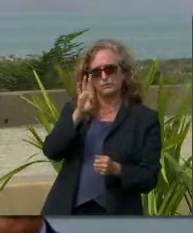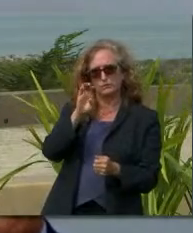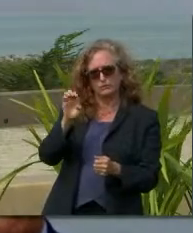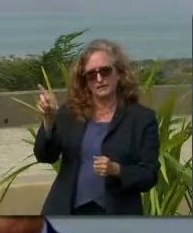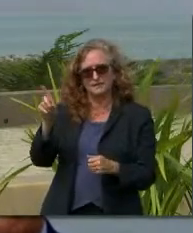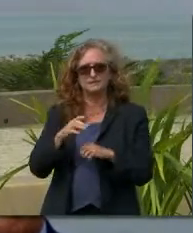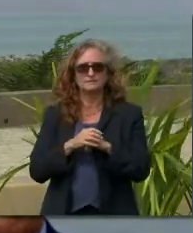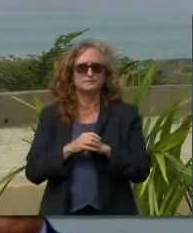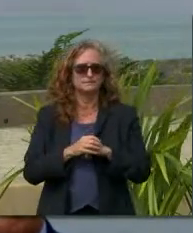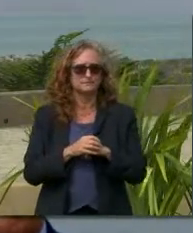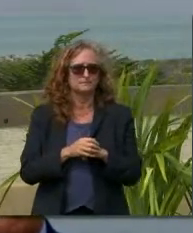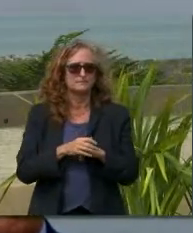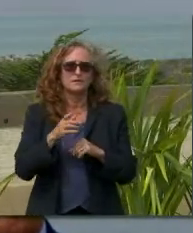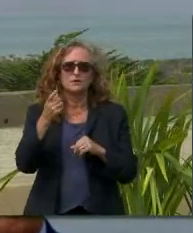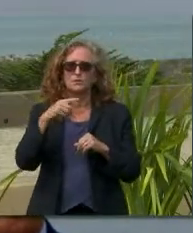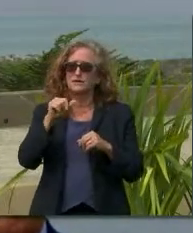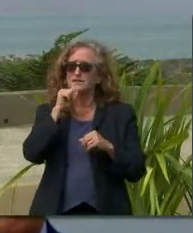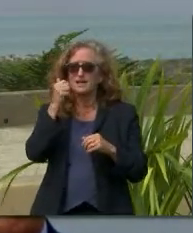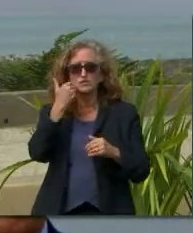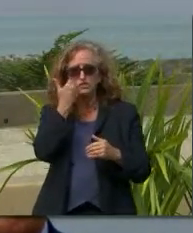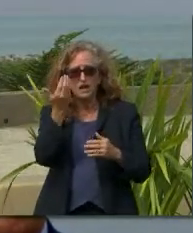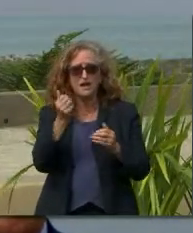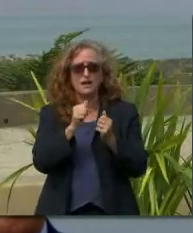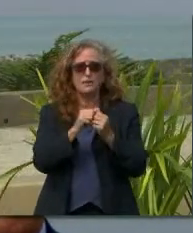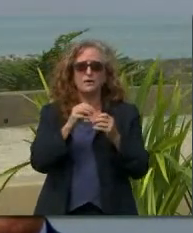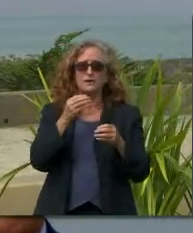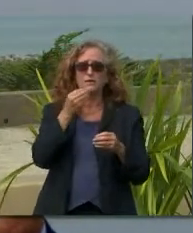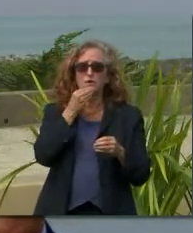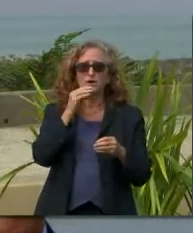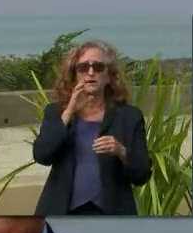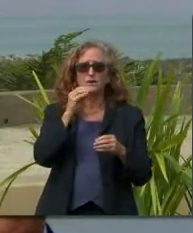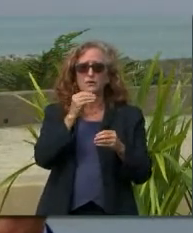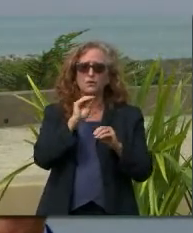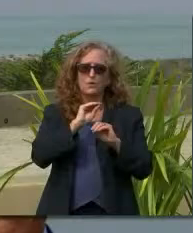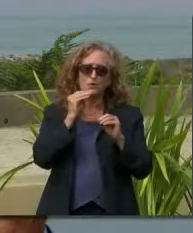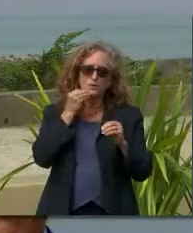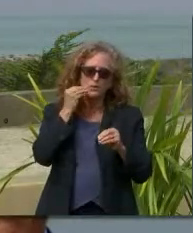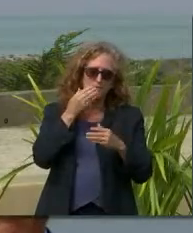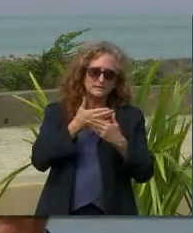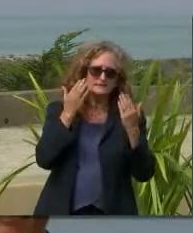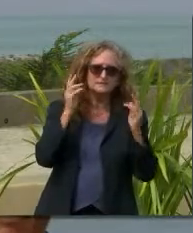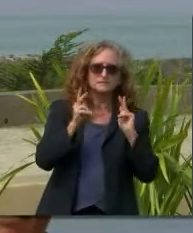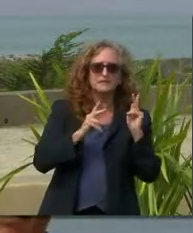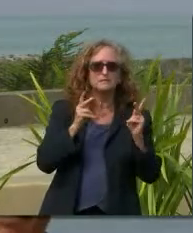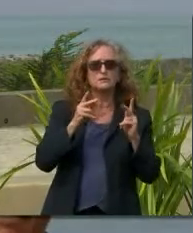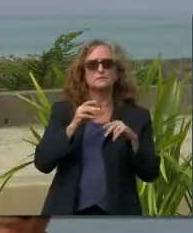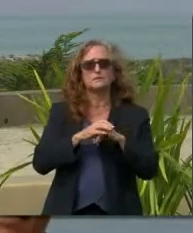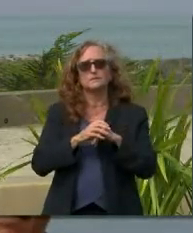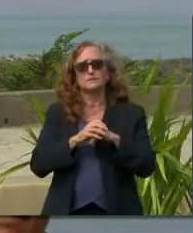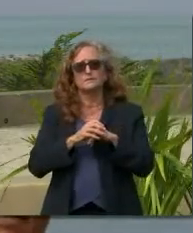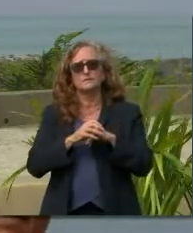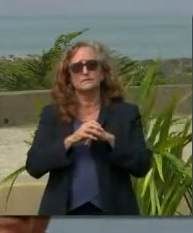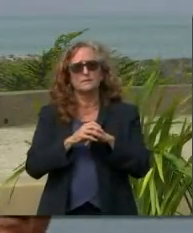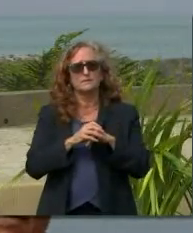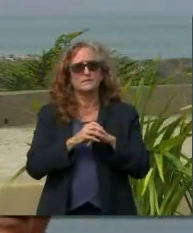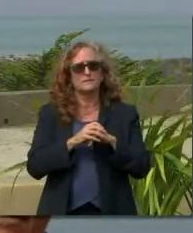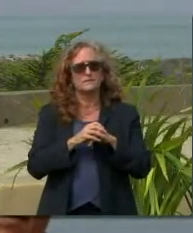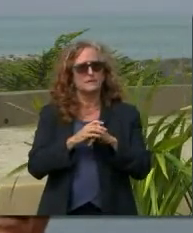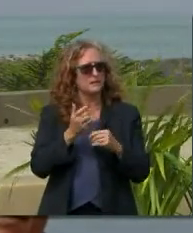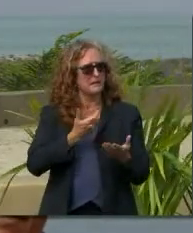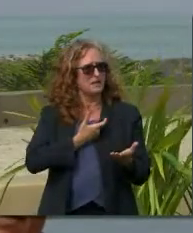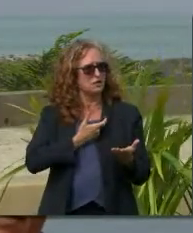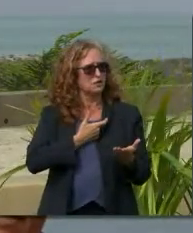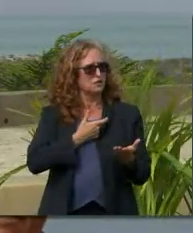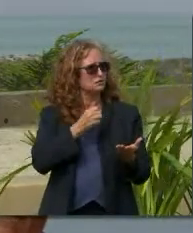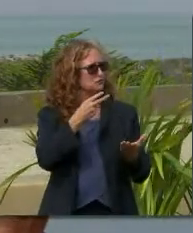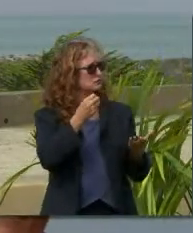shy on the issue of housing or homelessness, quite the contrary. We just sent a letter. Mayor, is she here?